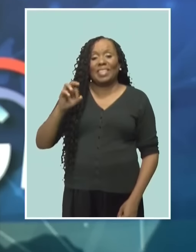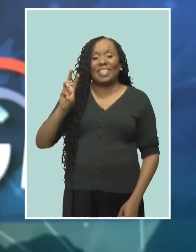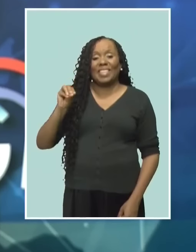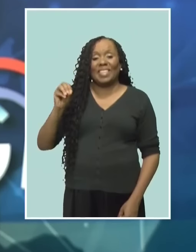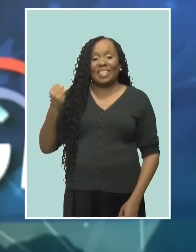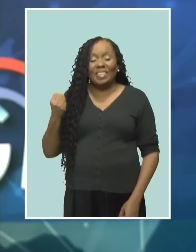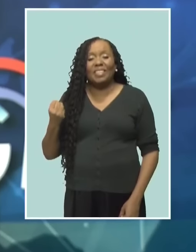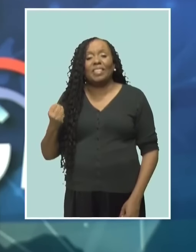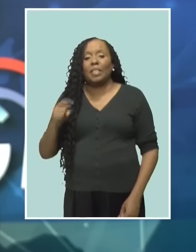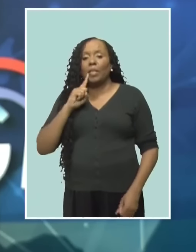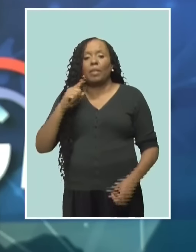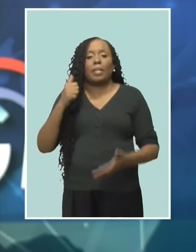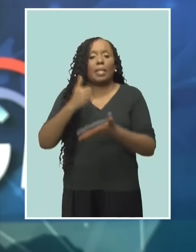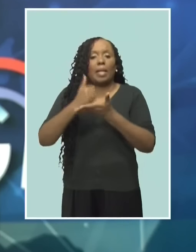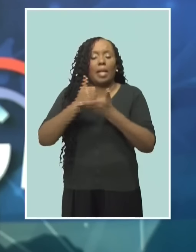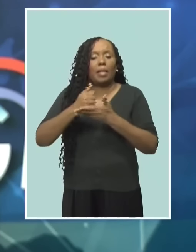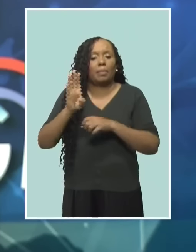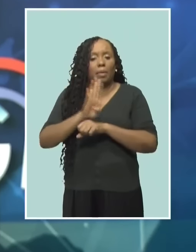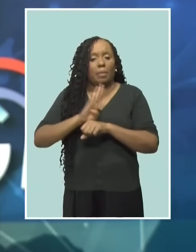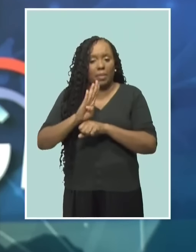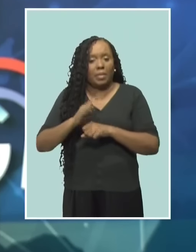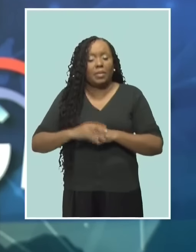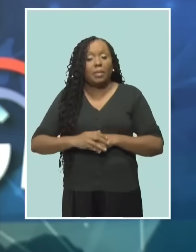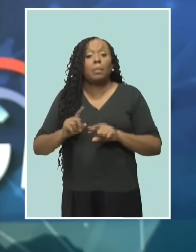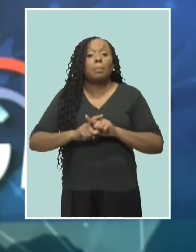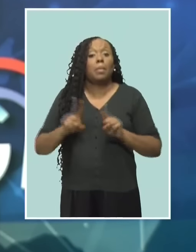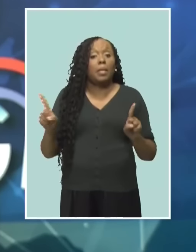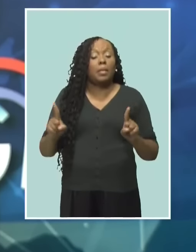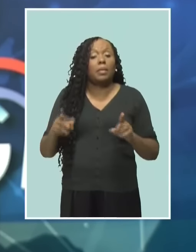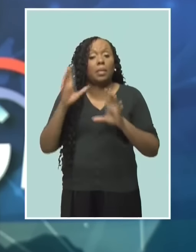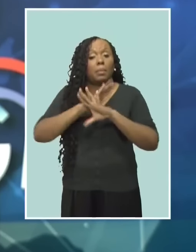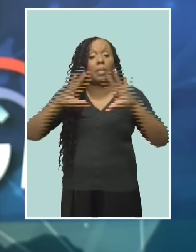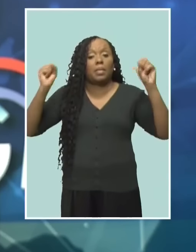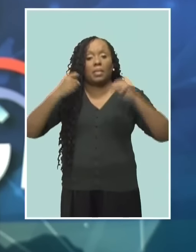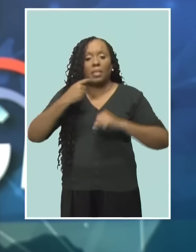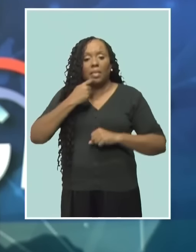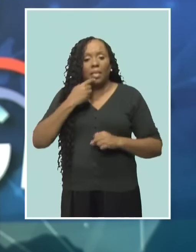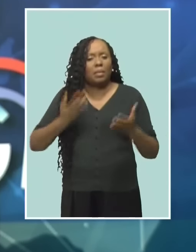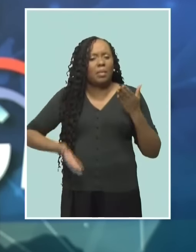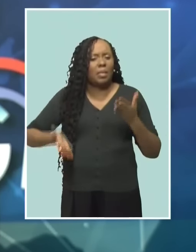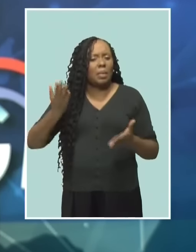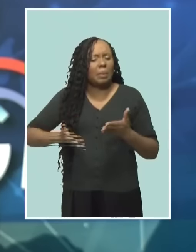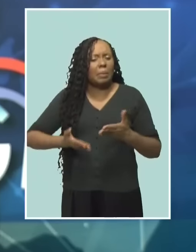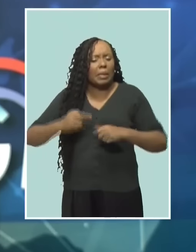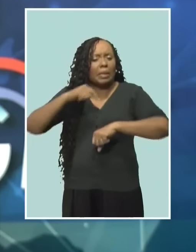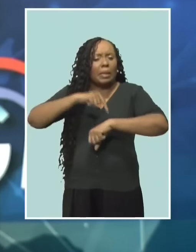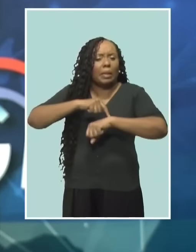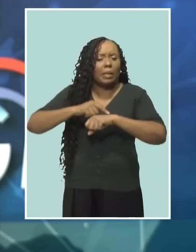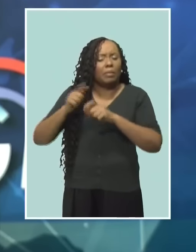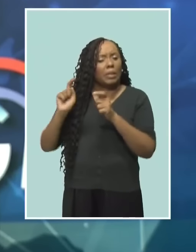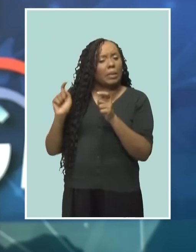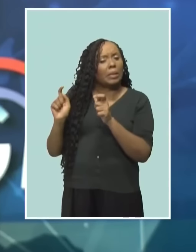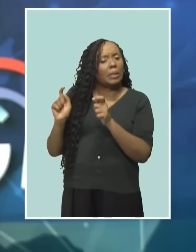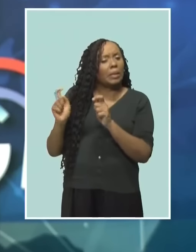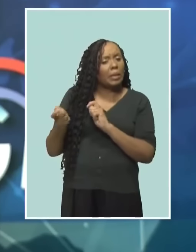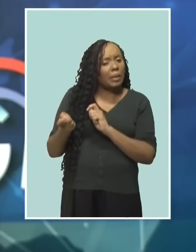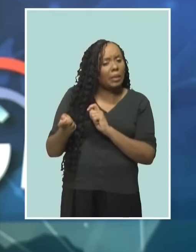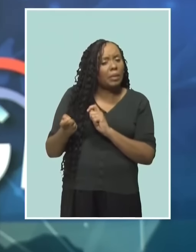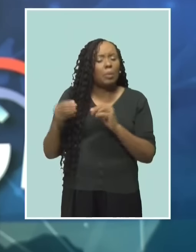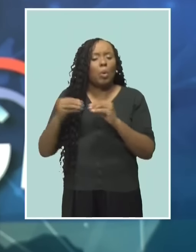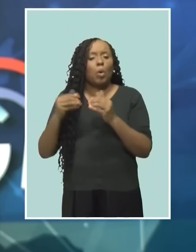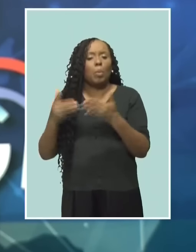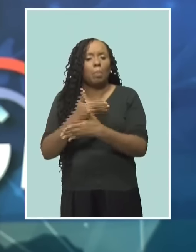several times. However, Bar President Kay Williams queried if the time is not right for reform or amendments to the Act